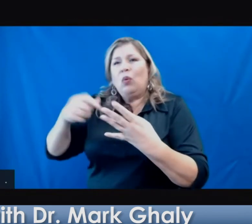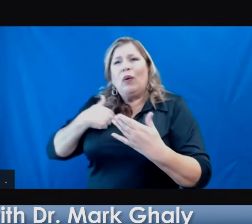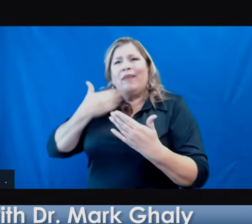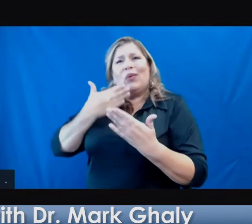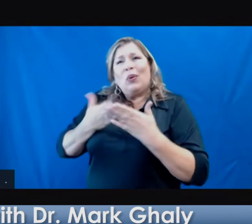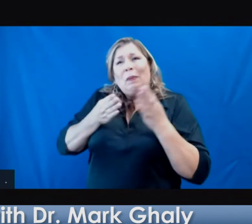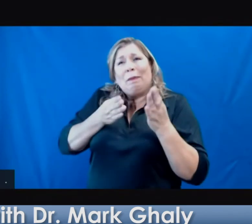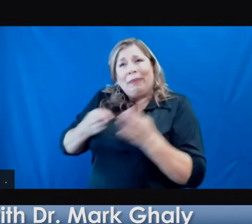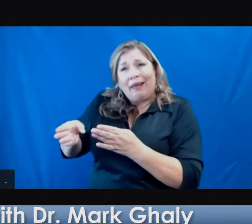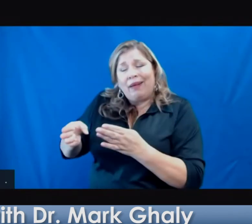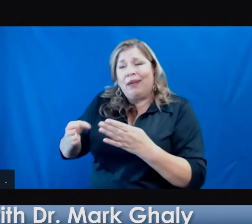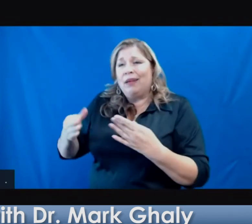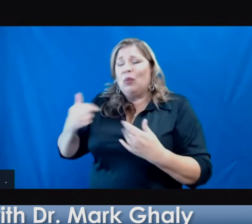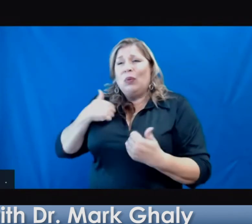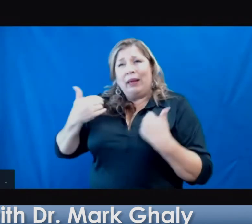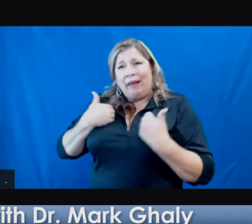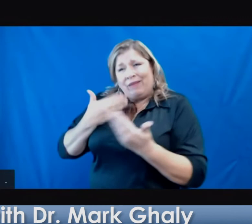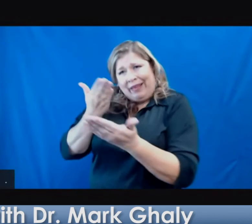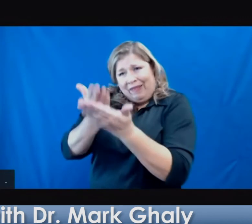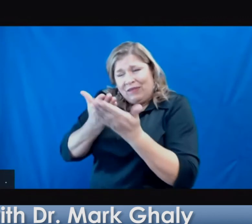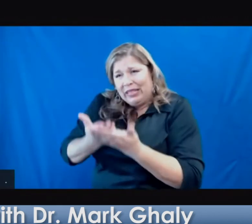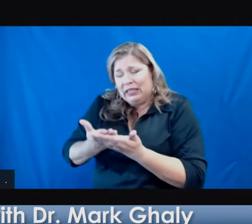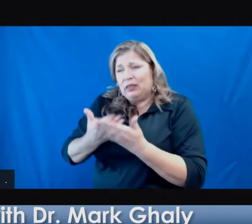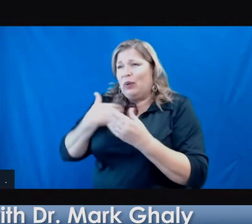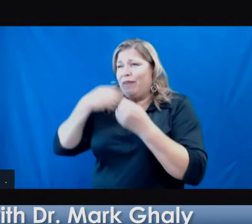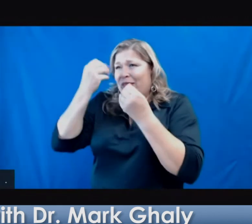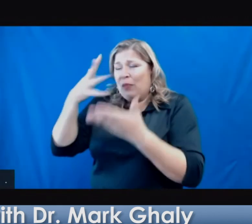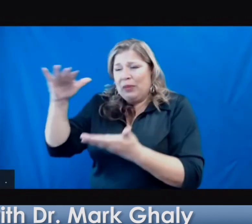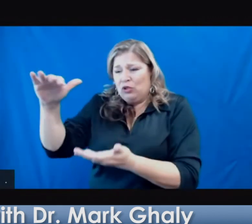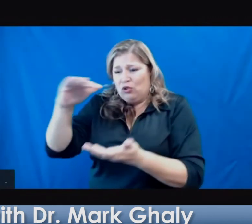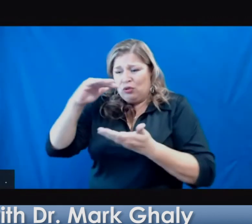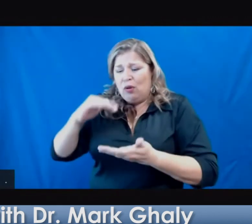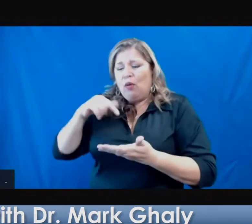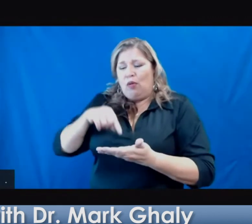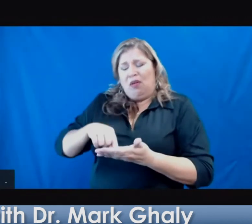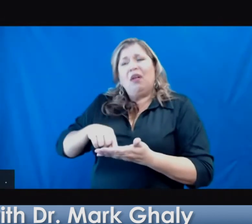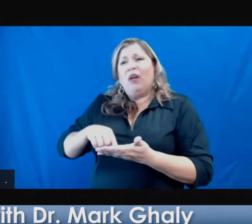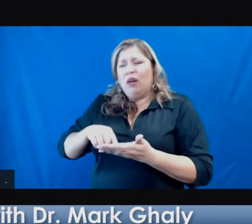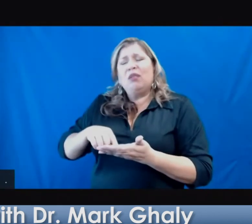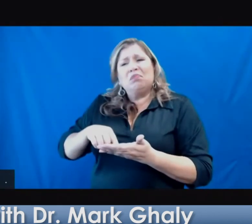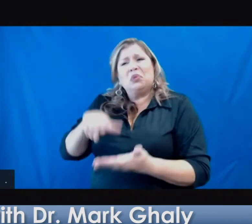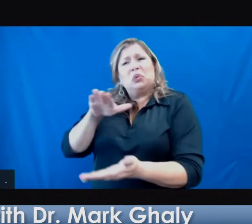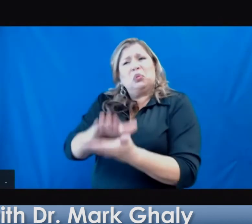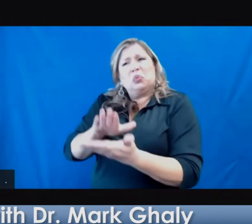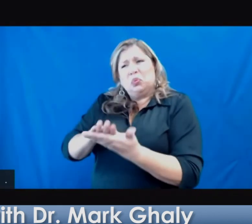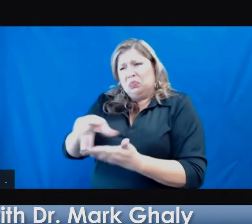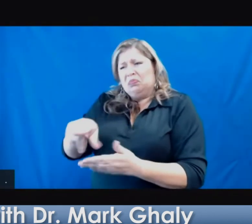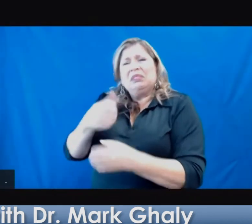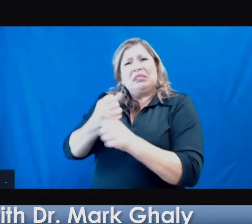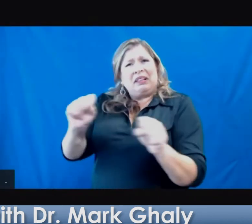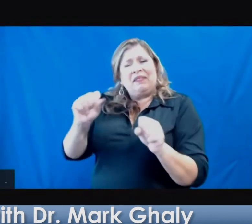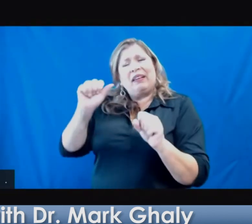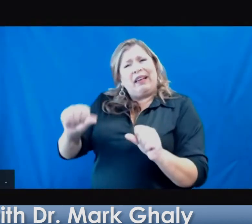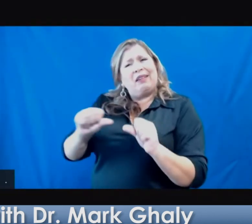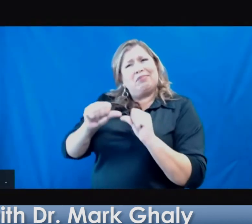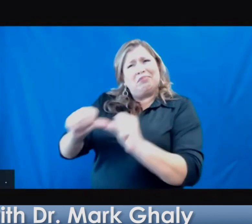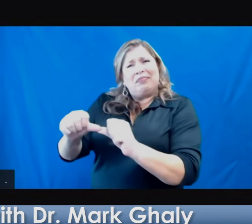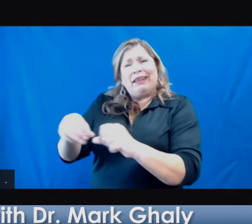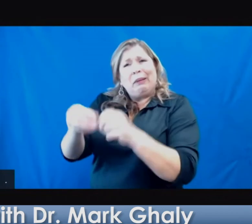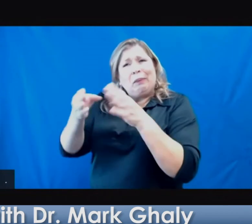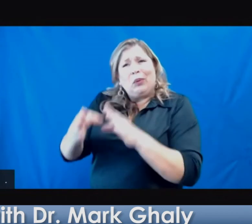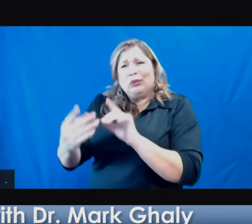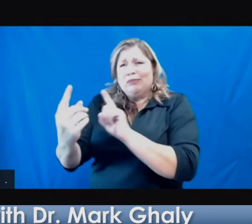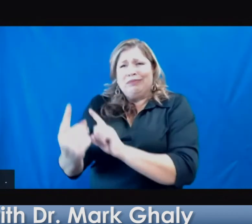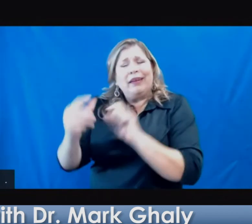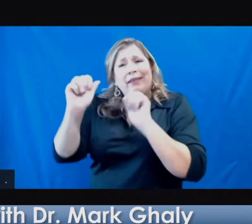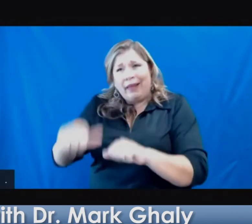body of evidence that we can keep in-person education going to a certain extent, even in the purple